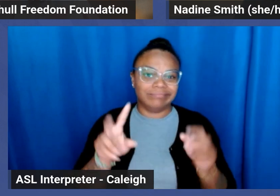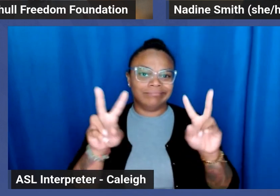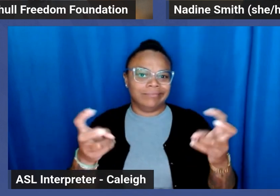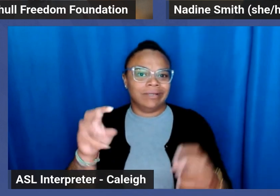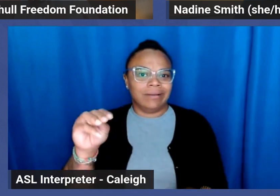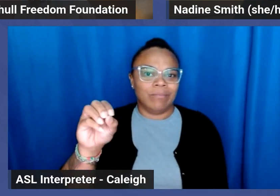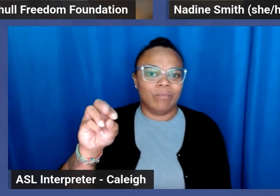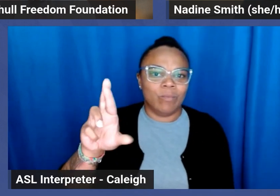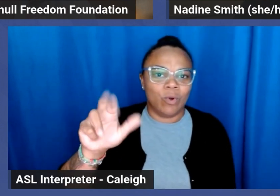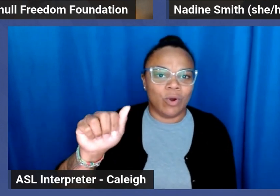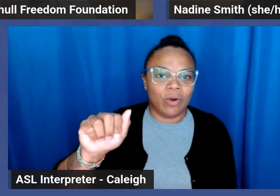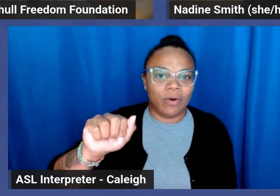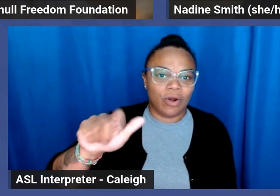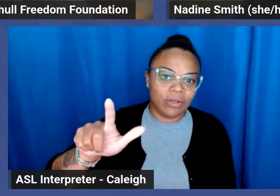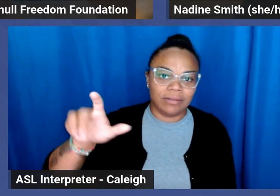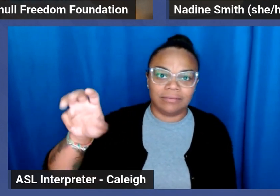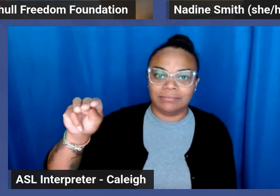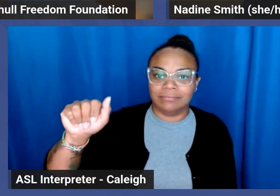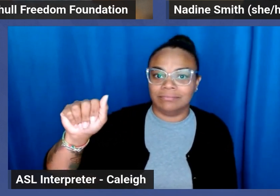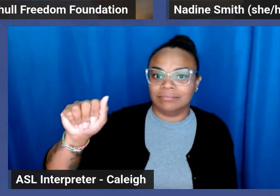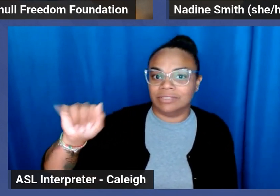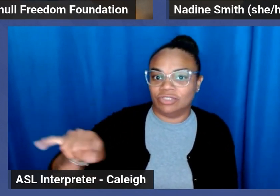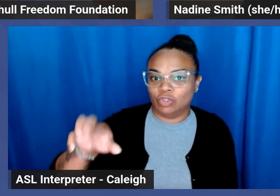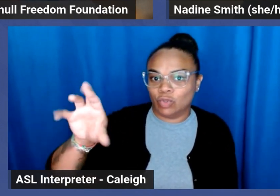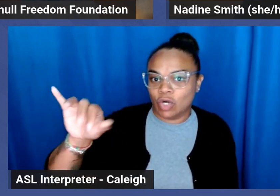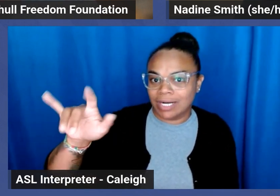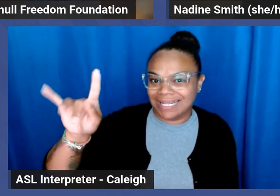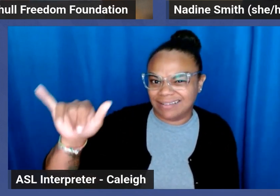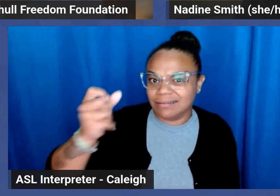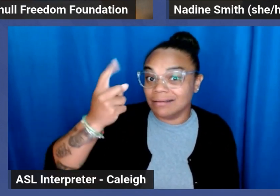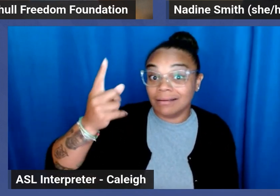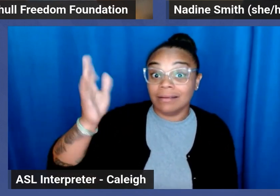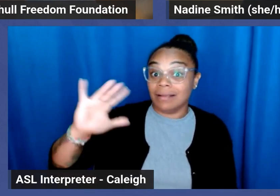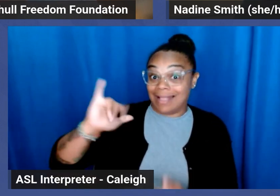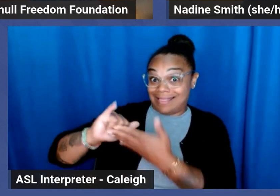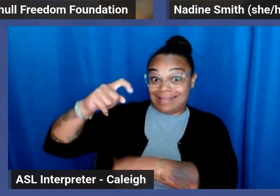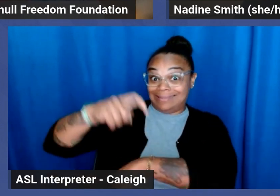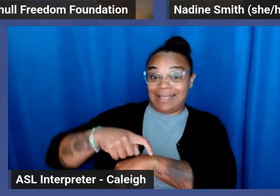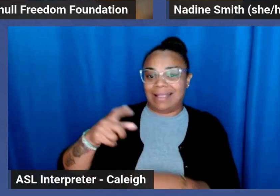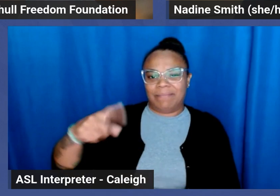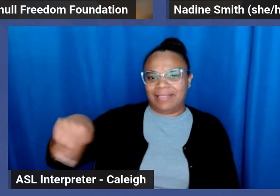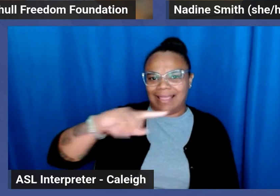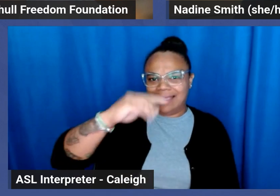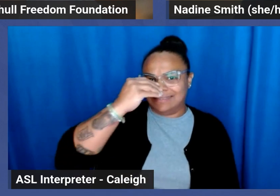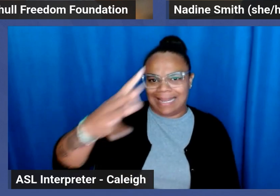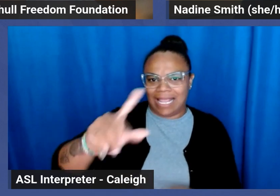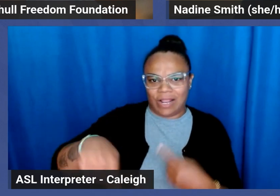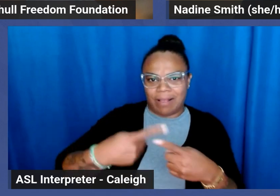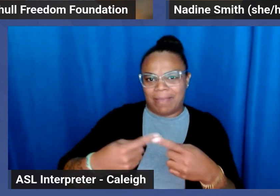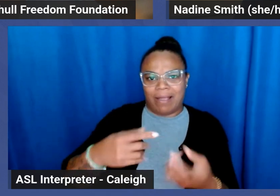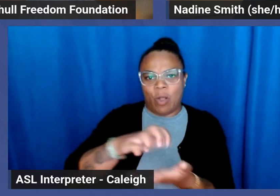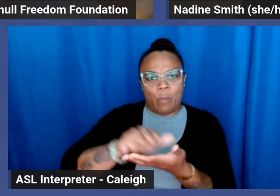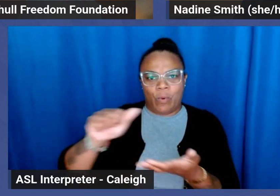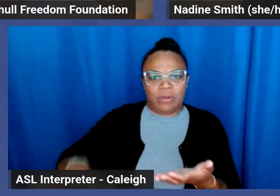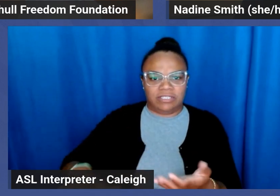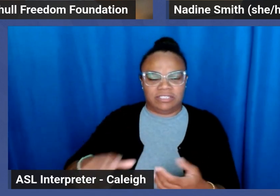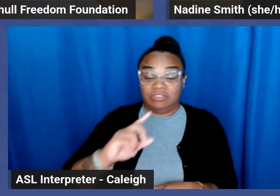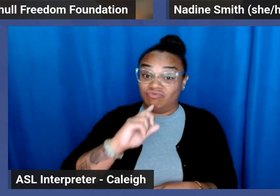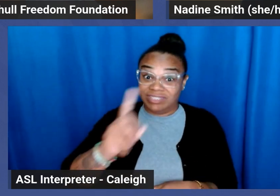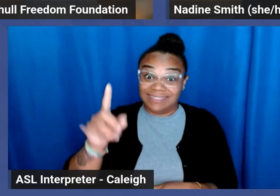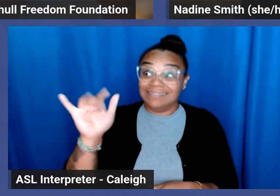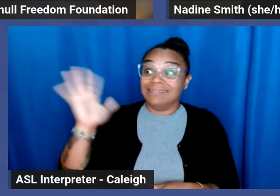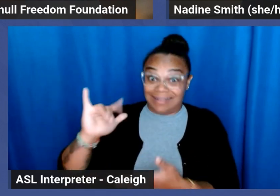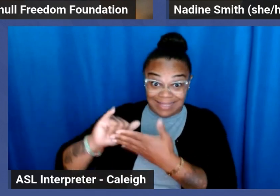moral majority at that point didn't care about abortion. In fact, was supportive of abortion. They hadn't figured out how to use that as their next base